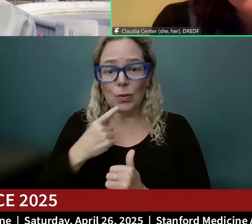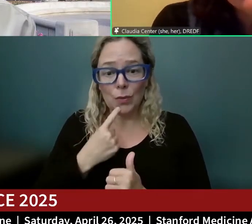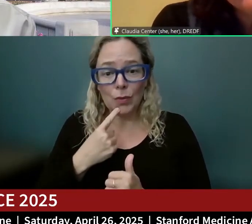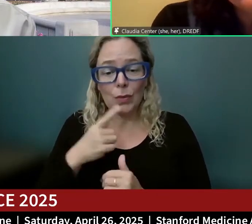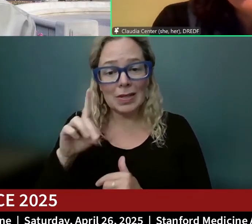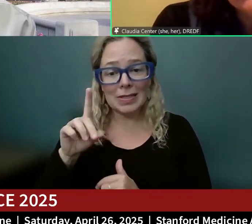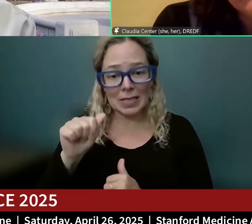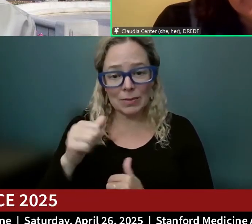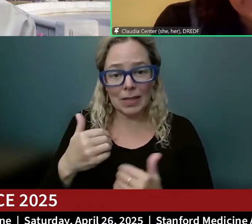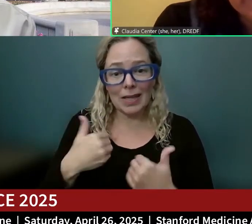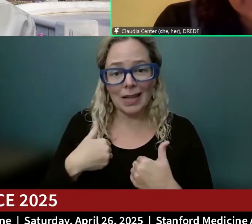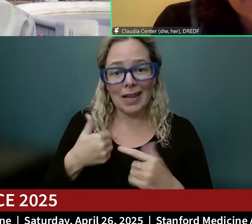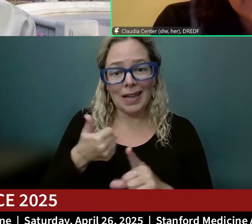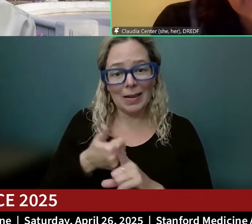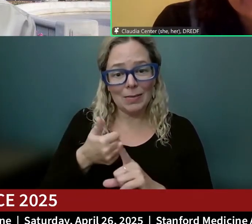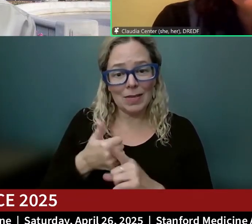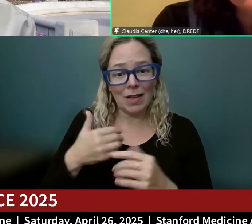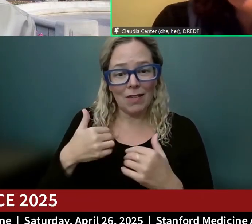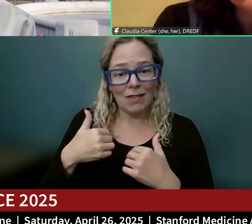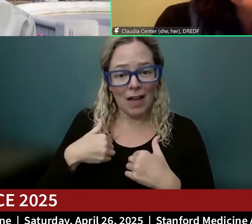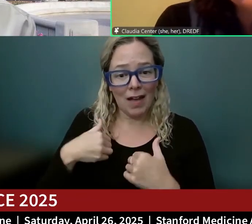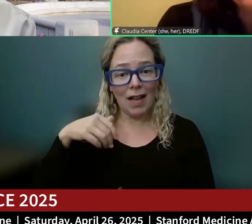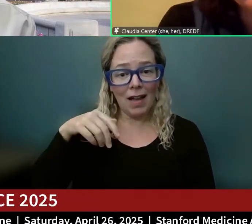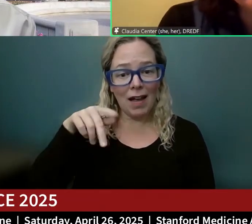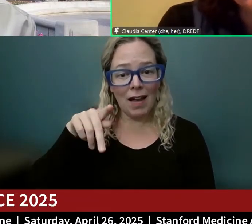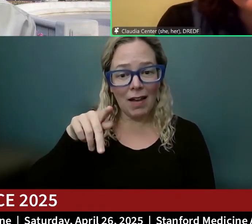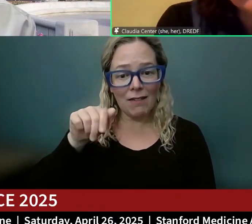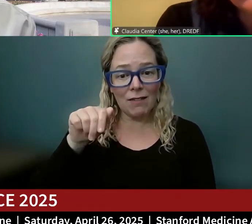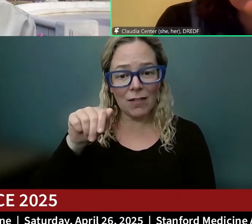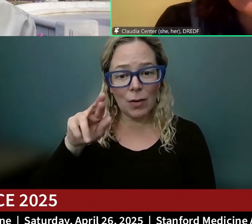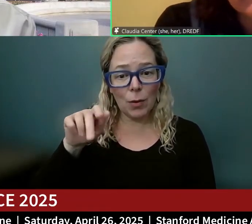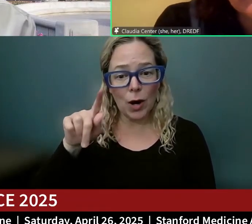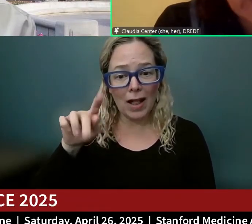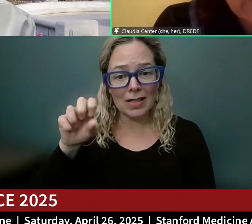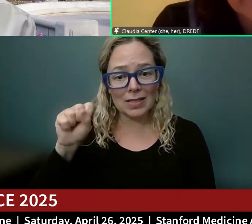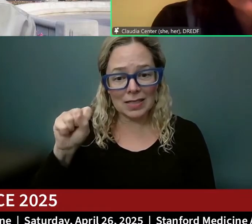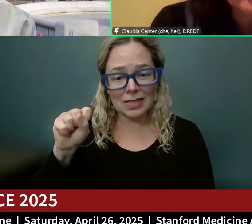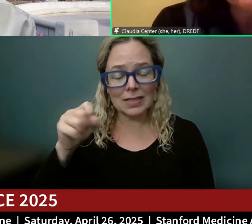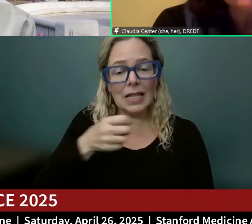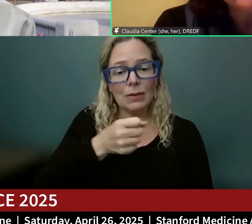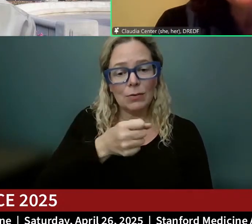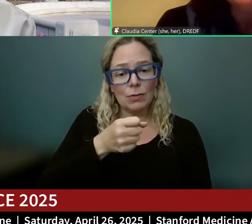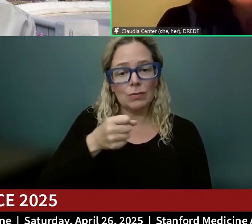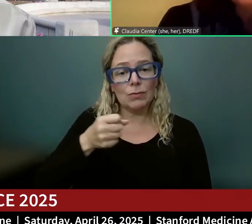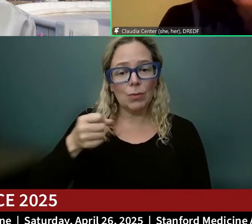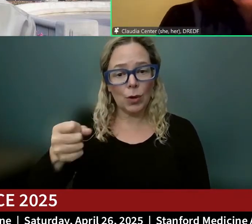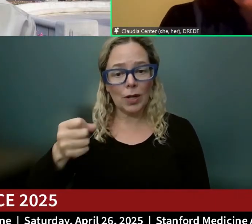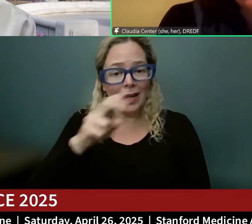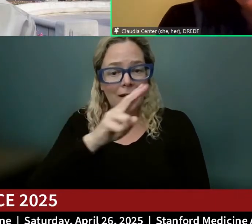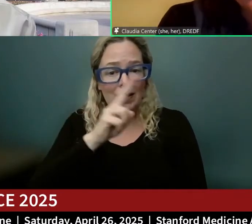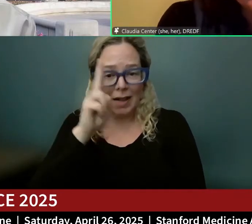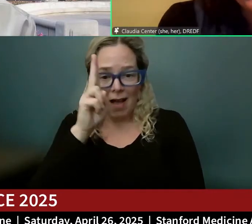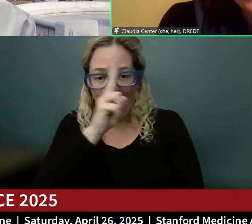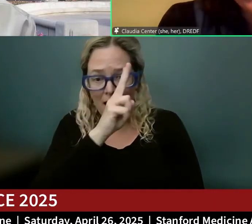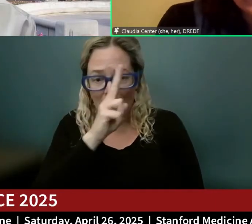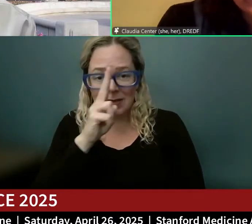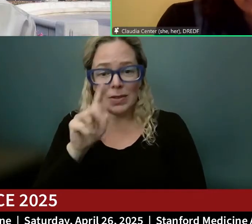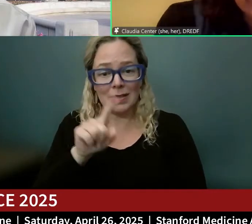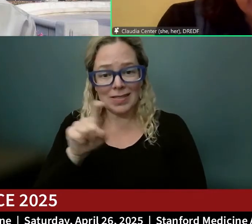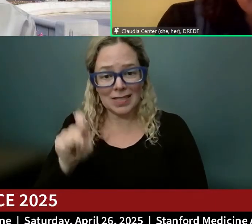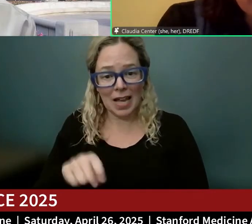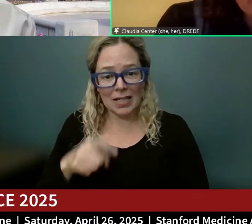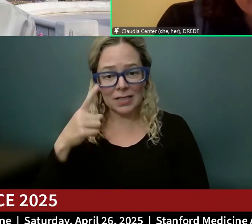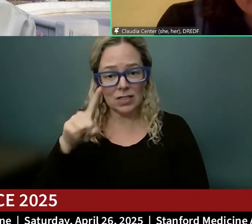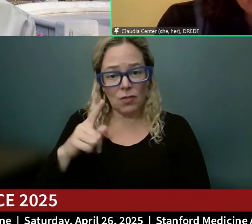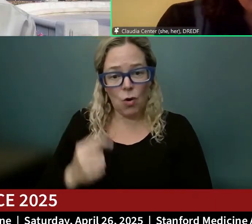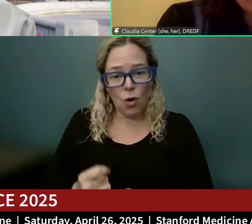paralysis. He was admitted to a hospital in Texas for treatment for COVID. Um,